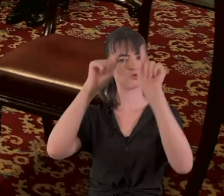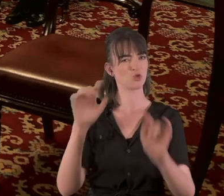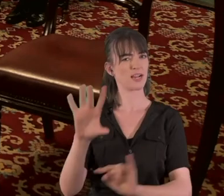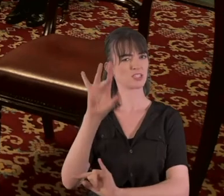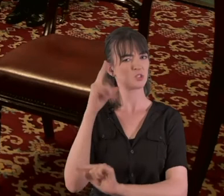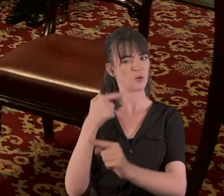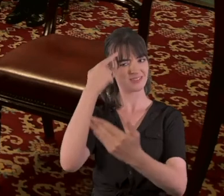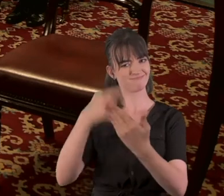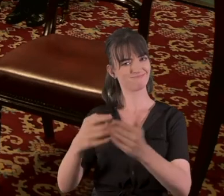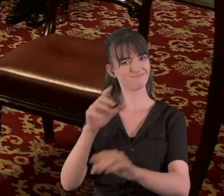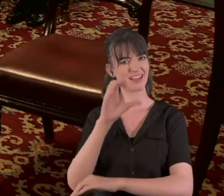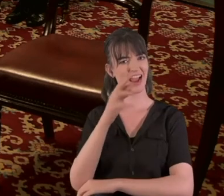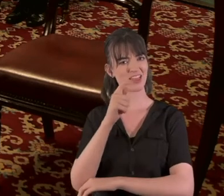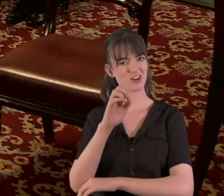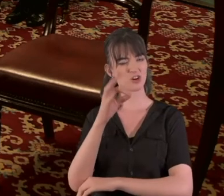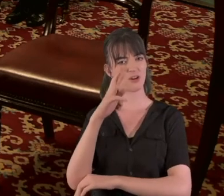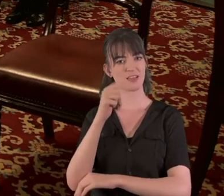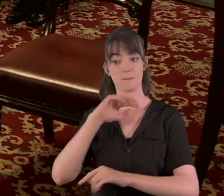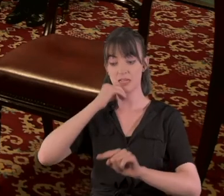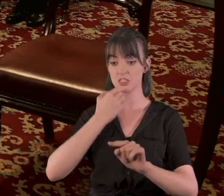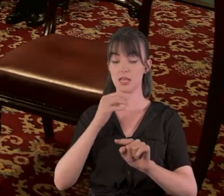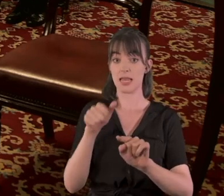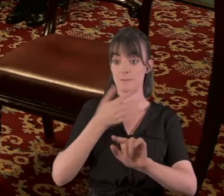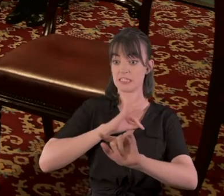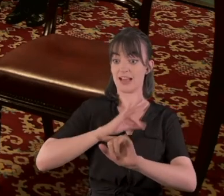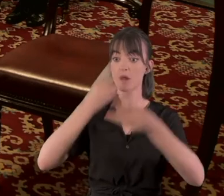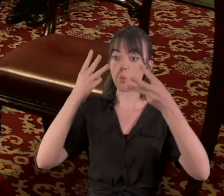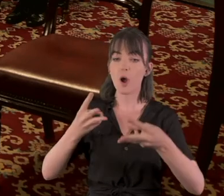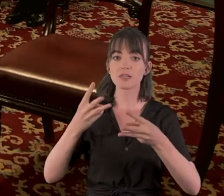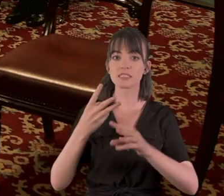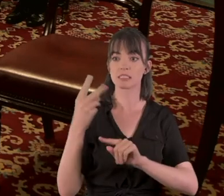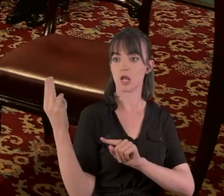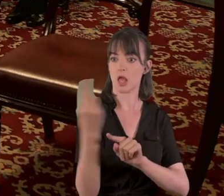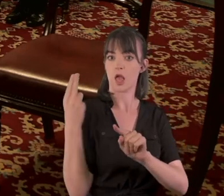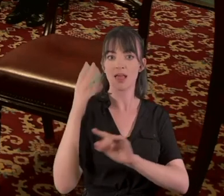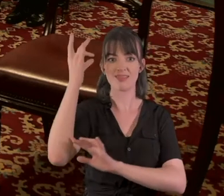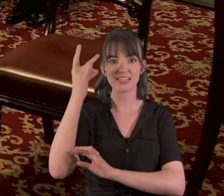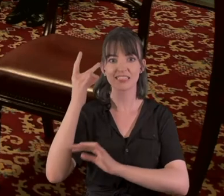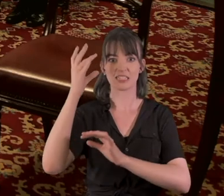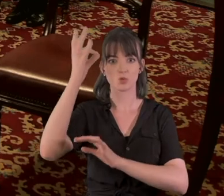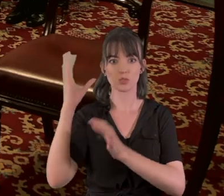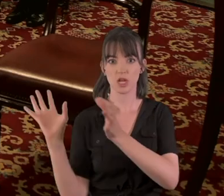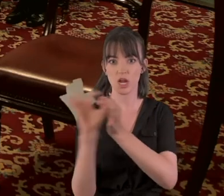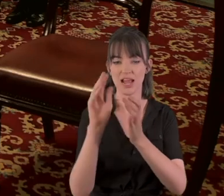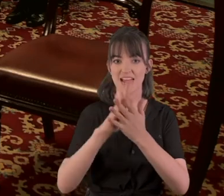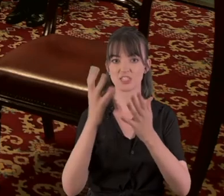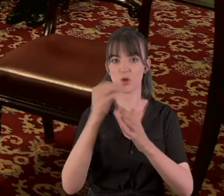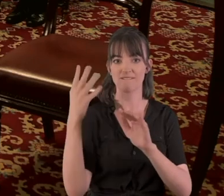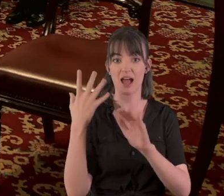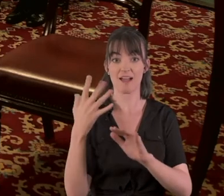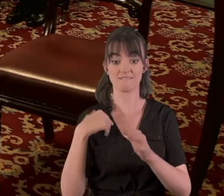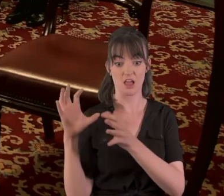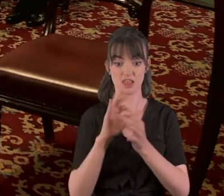someone who advocated dual monarchy in a previous political life in 1905. So were